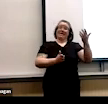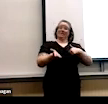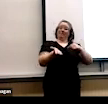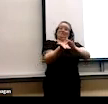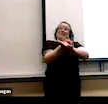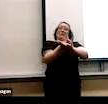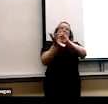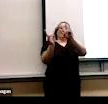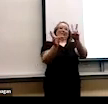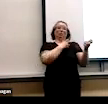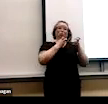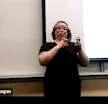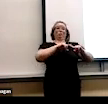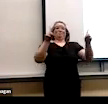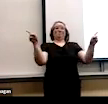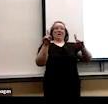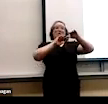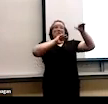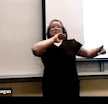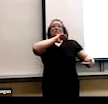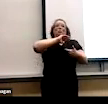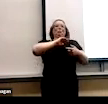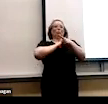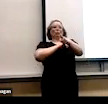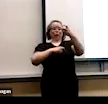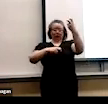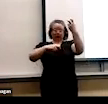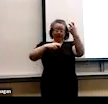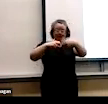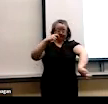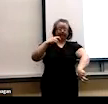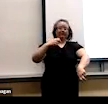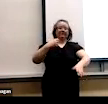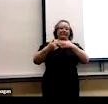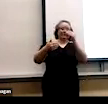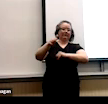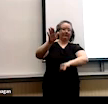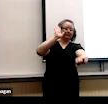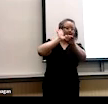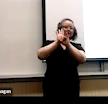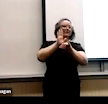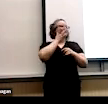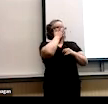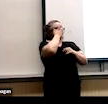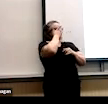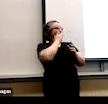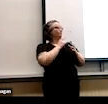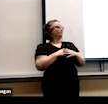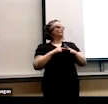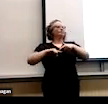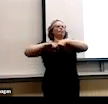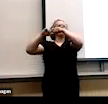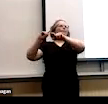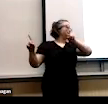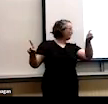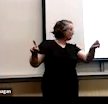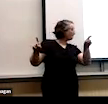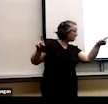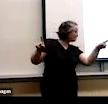I don't know how much time we have left. Lots. Lots? Yeah. Okay, I talk fast, so I counted on it. People listen too slowly, you don't talk.